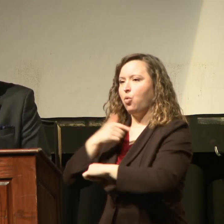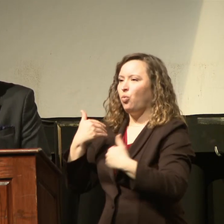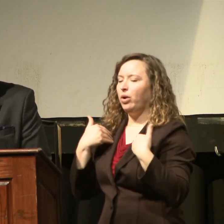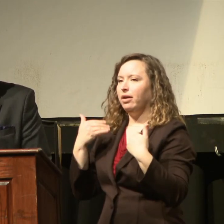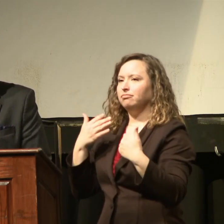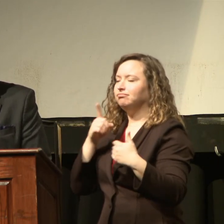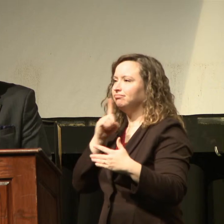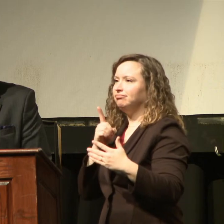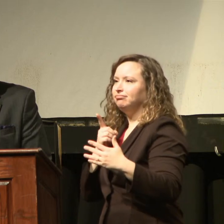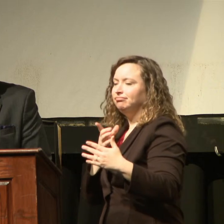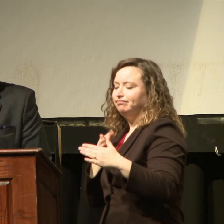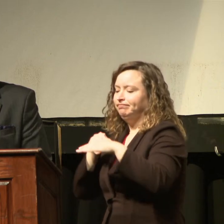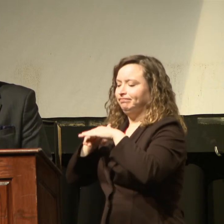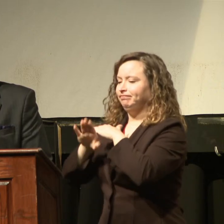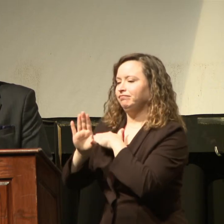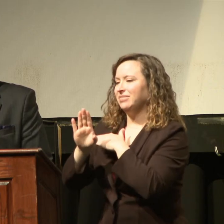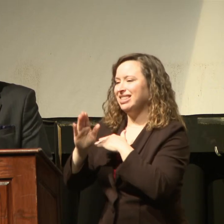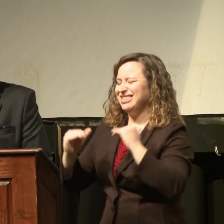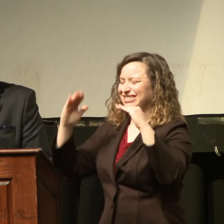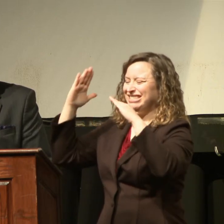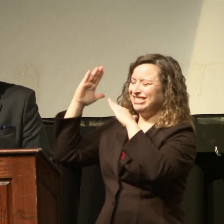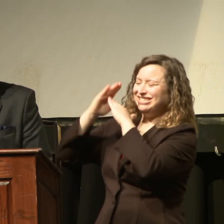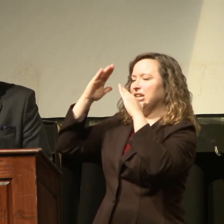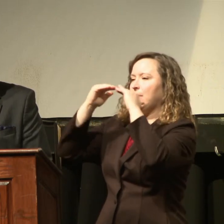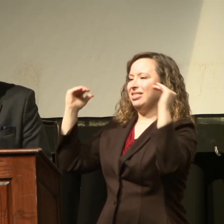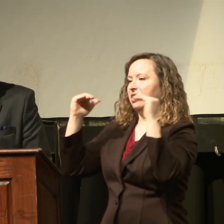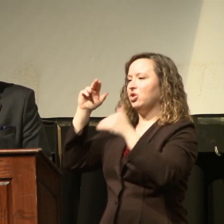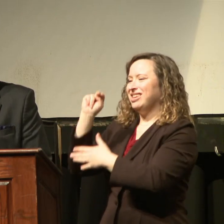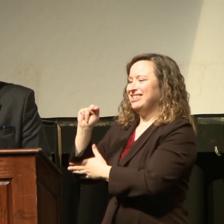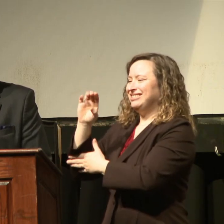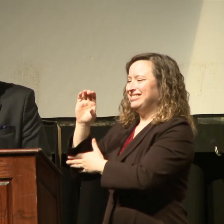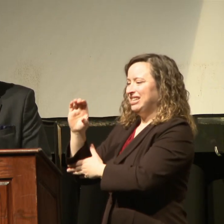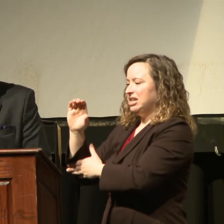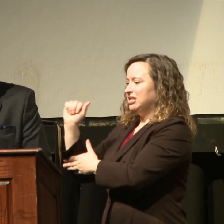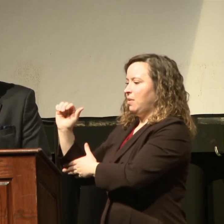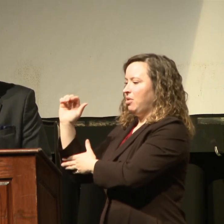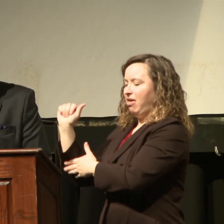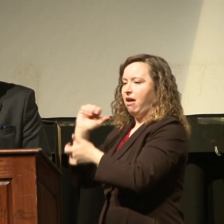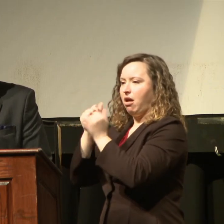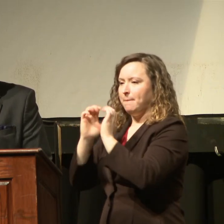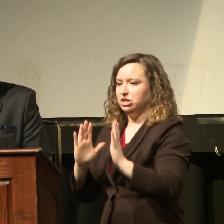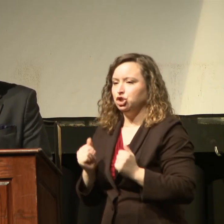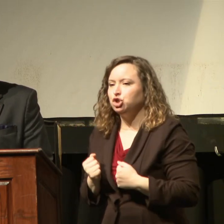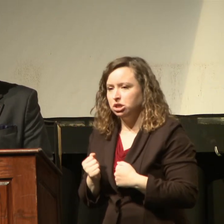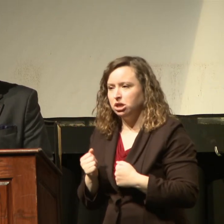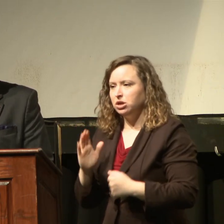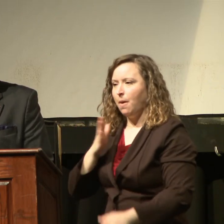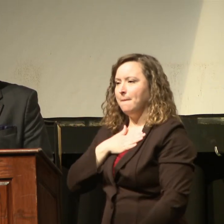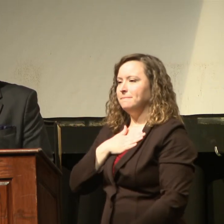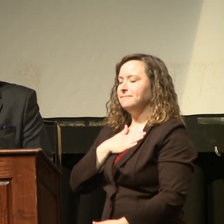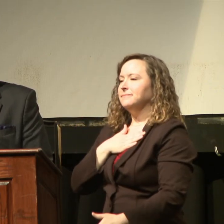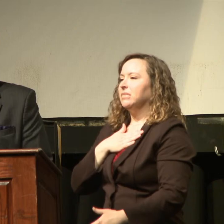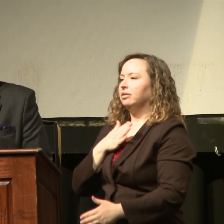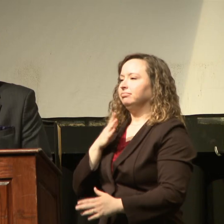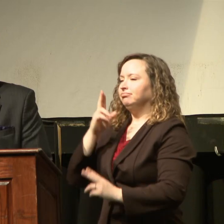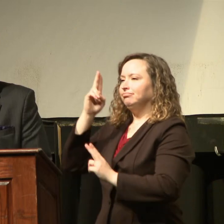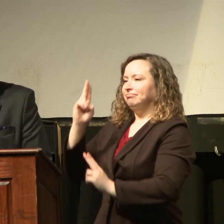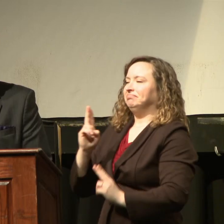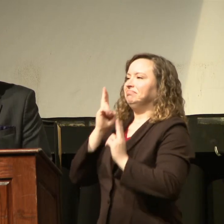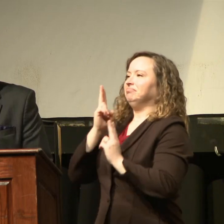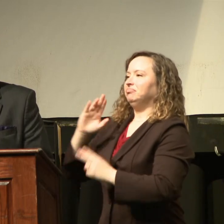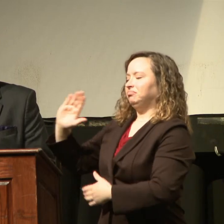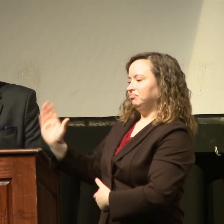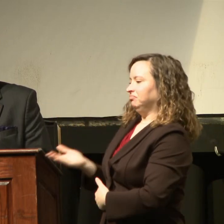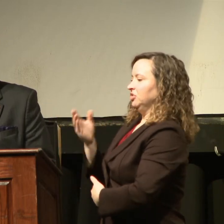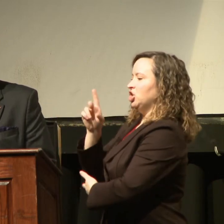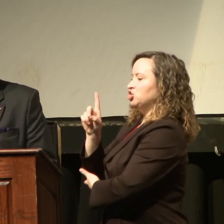entered the highest level of NCAA competition. So it is my honor to present the Chancellor of Troy University,